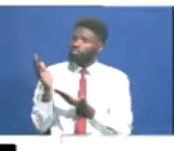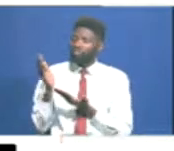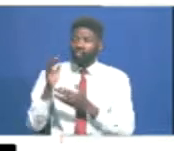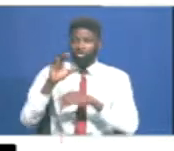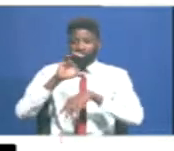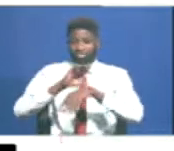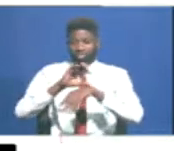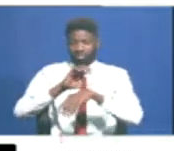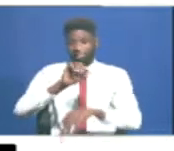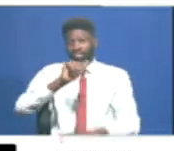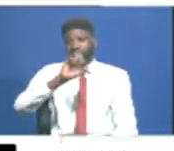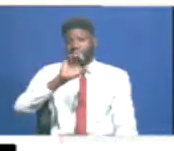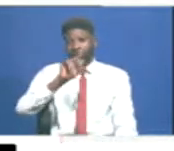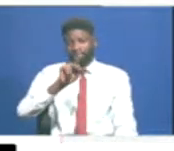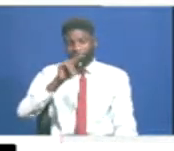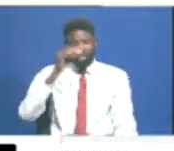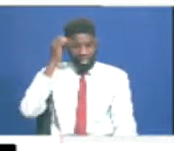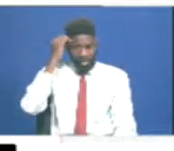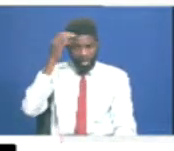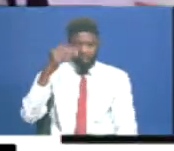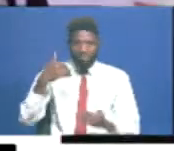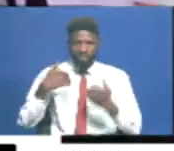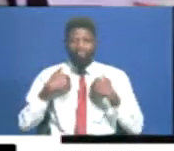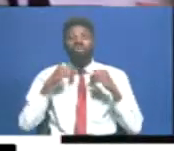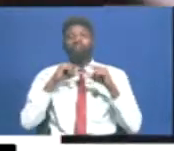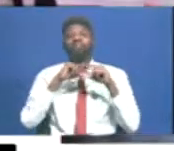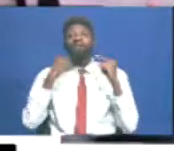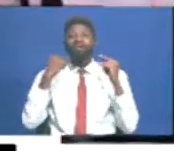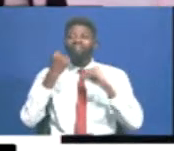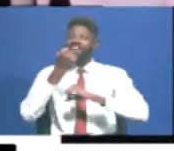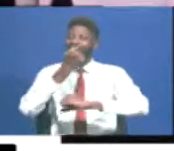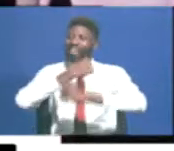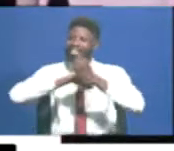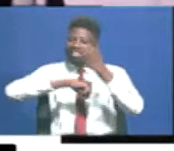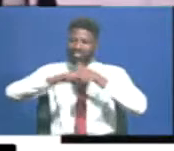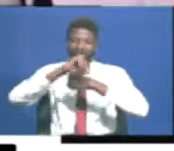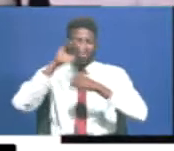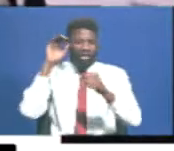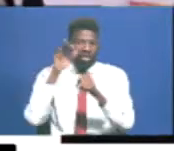find the clergy engaged in a beehive of activities.